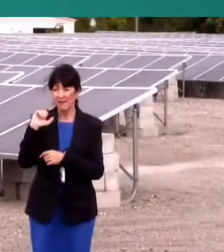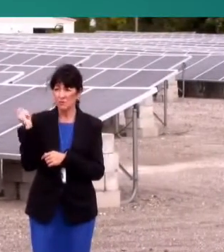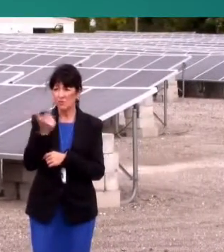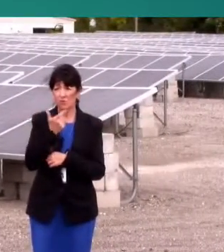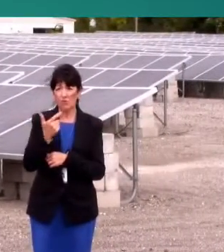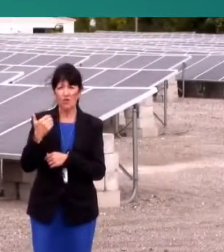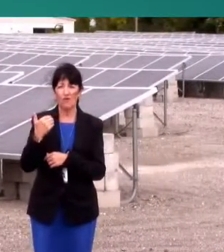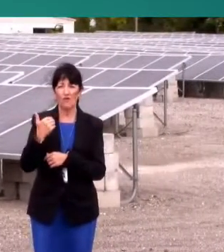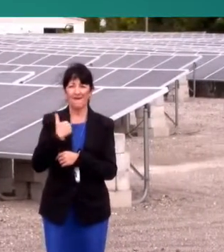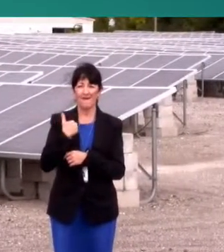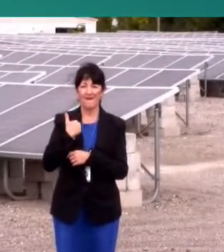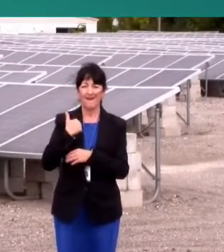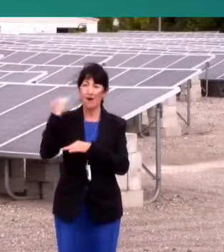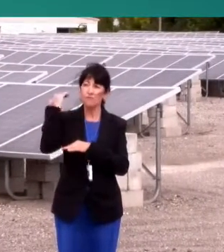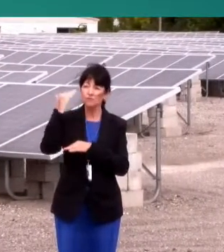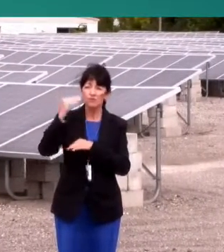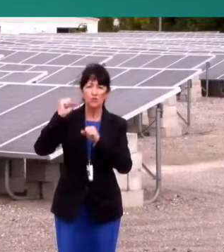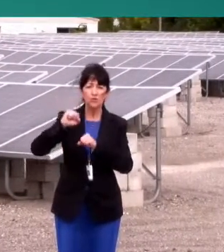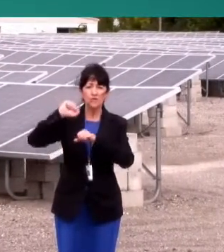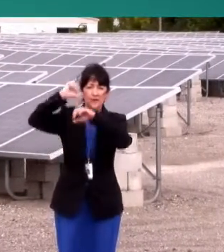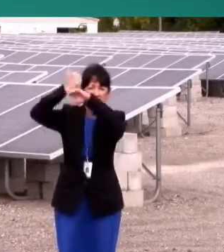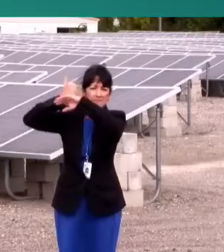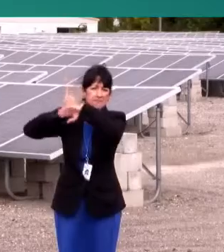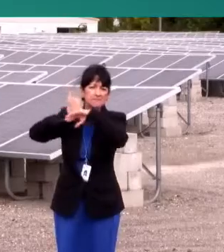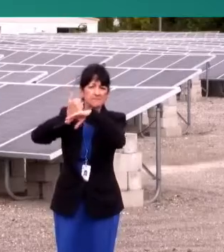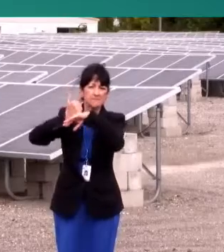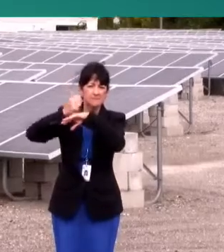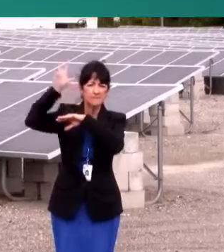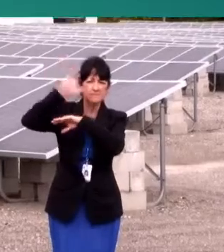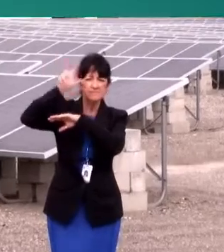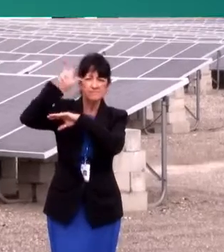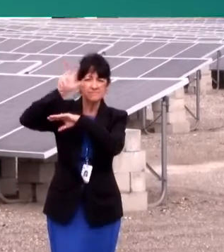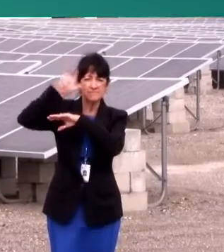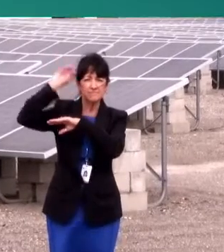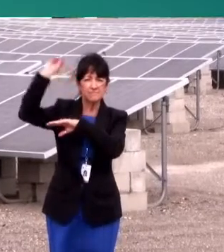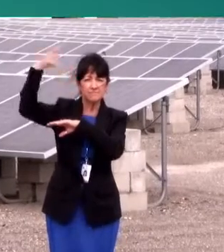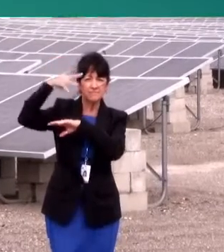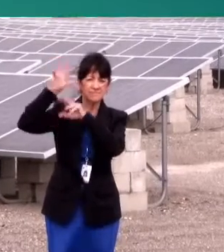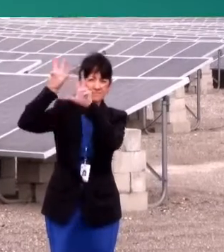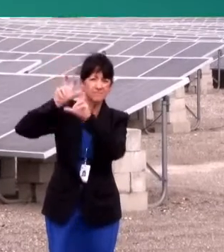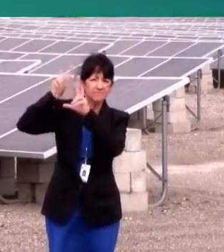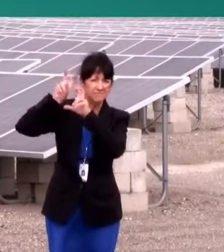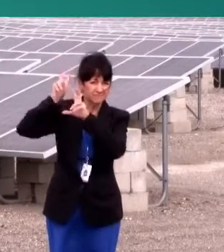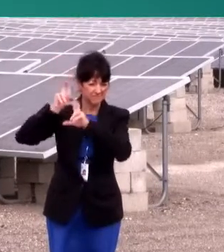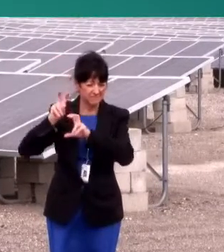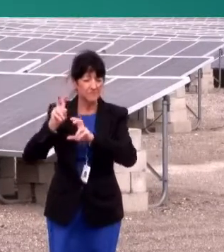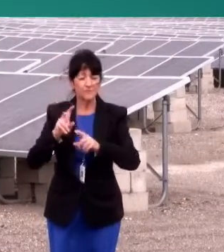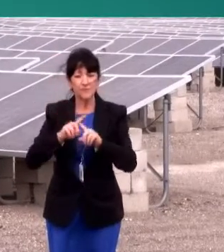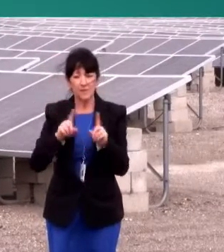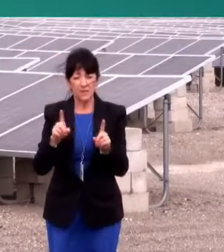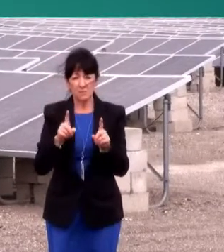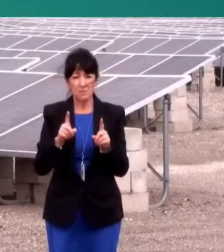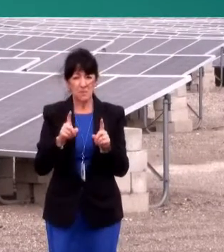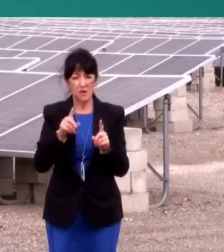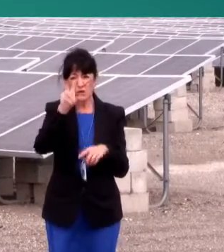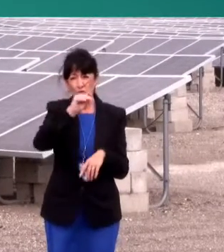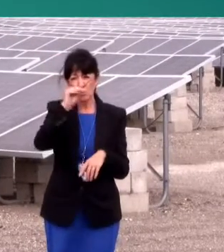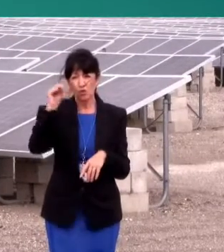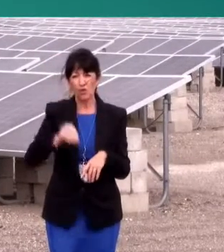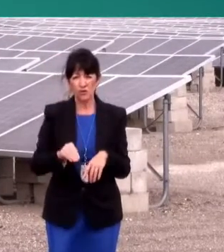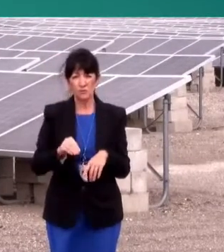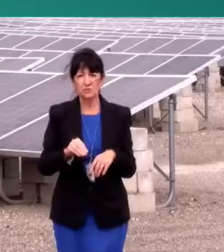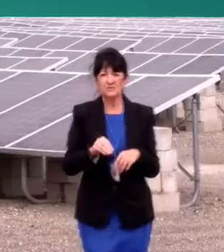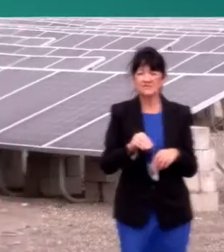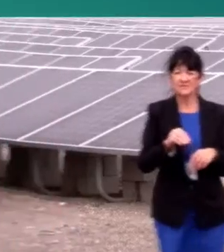suitable property in Delaware to host solar power, and roughly 30% of all Delaware residents rent rather than own their